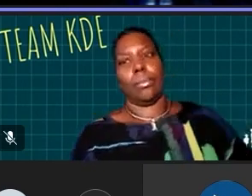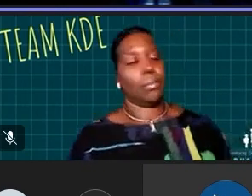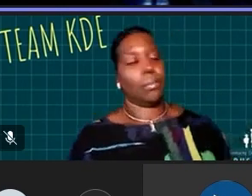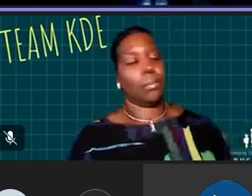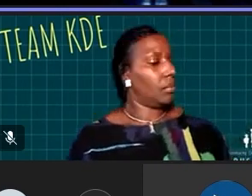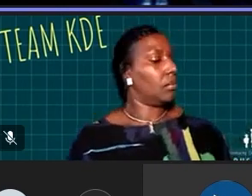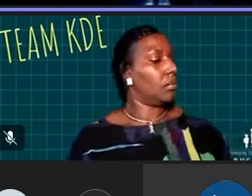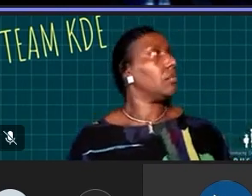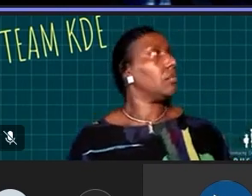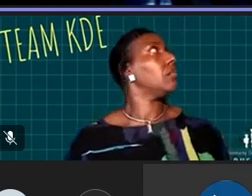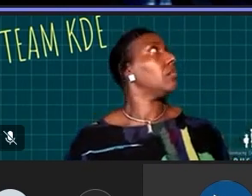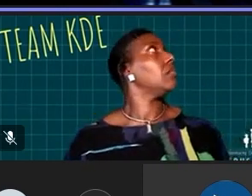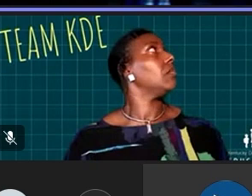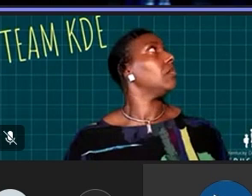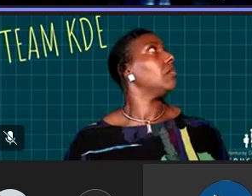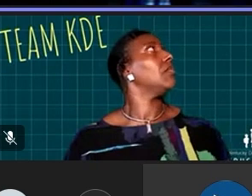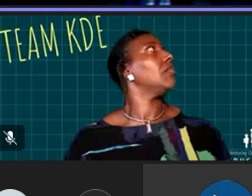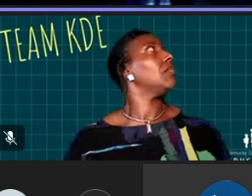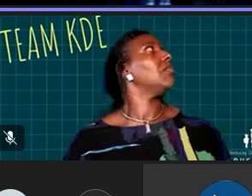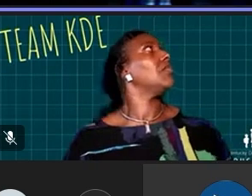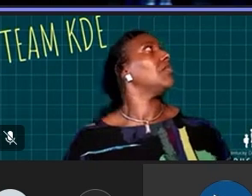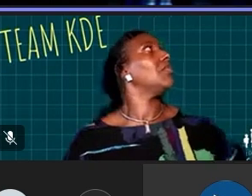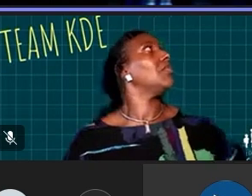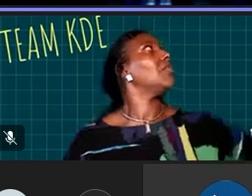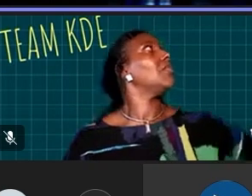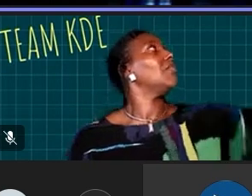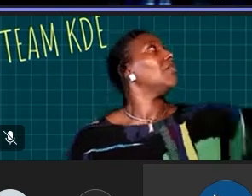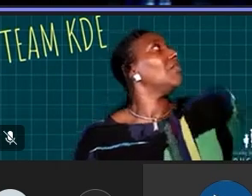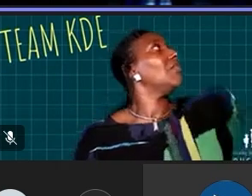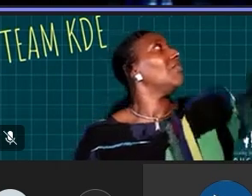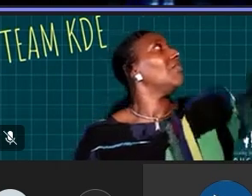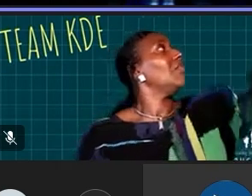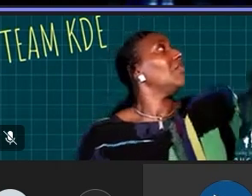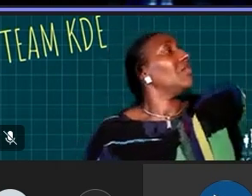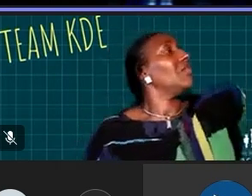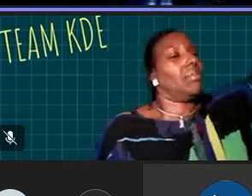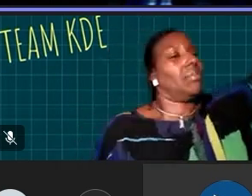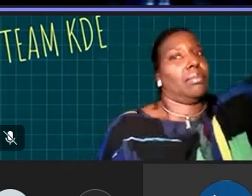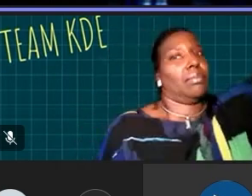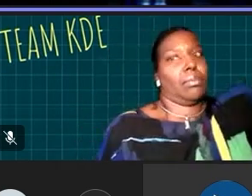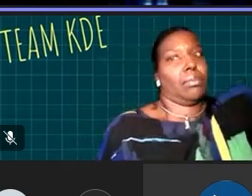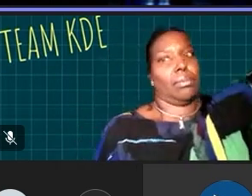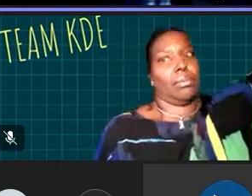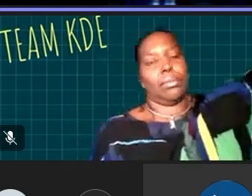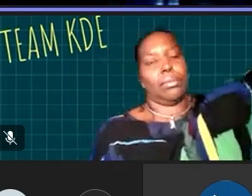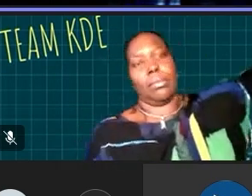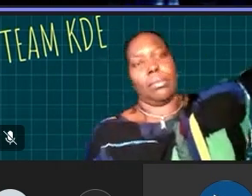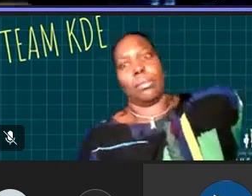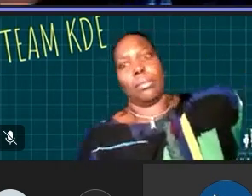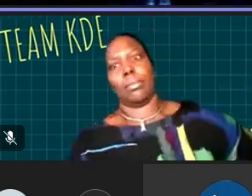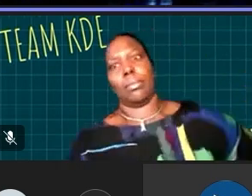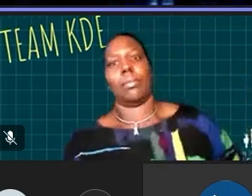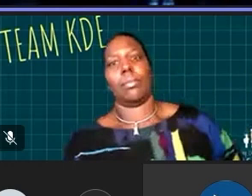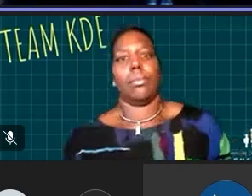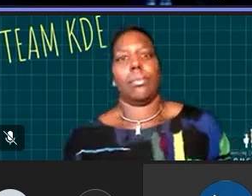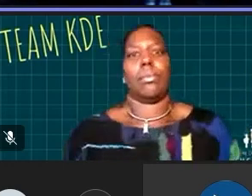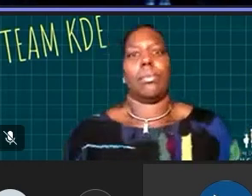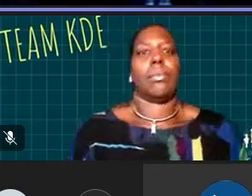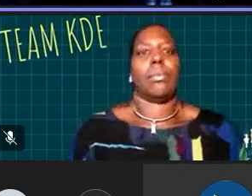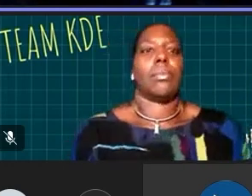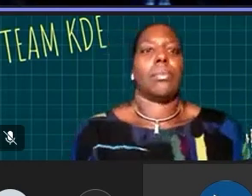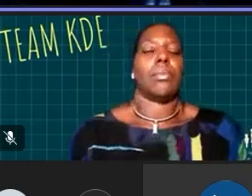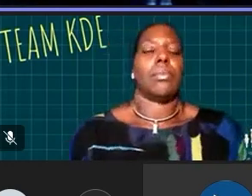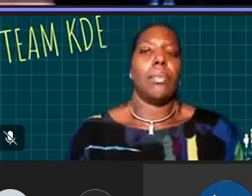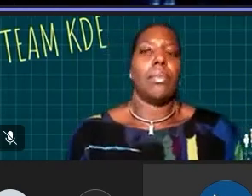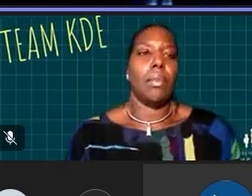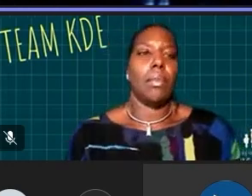indicate that you are interested in an installment payment option on your Form 470. There's a There's a